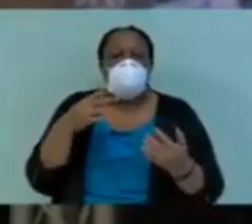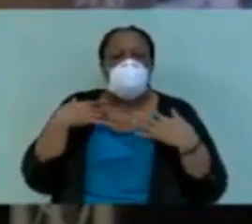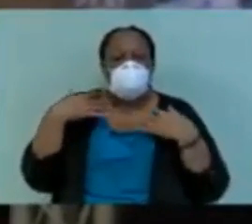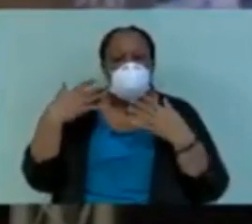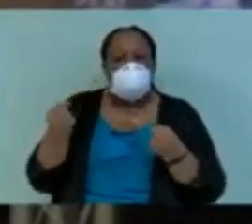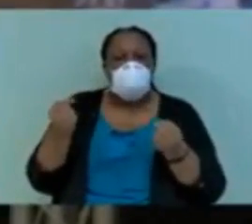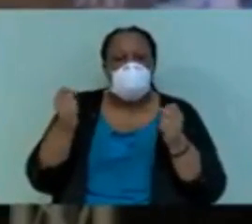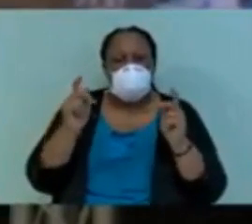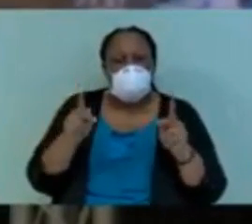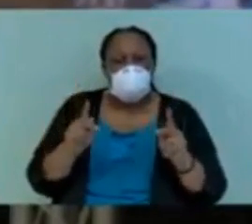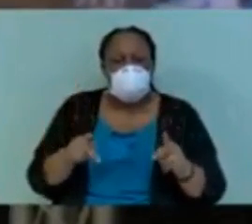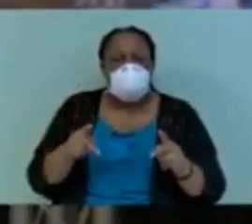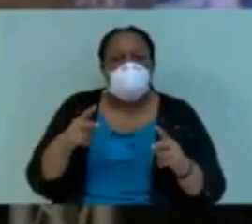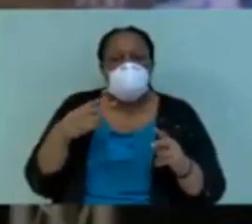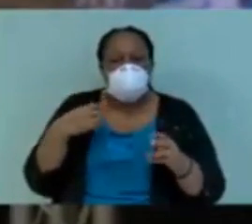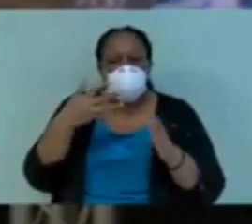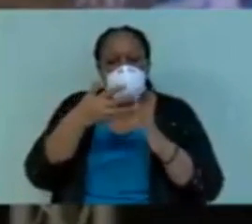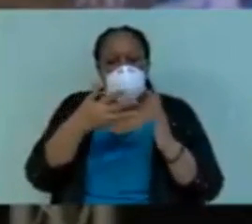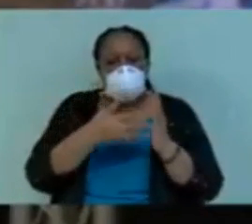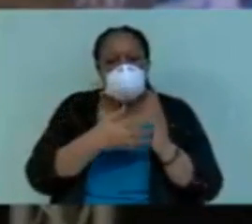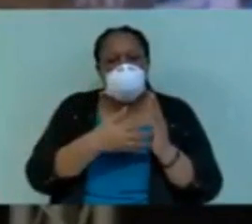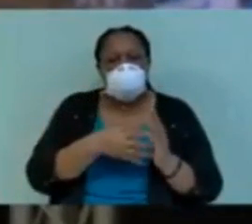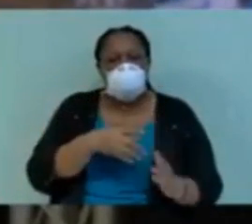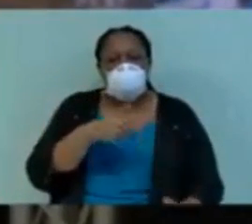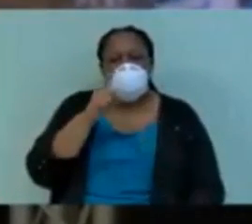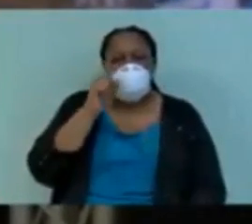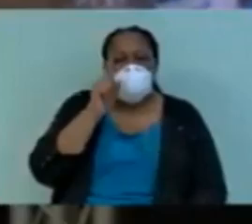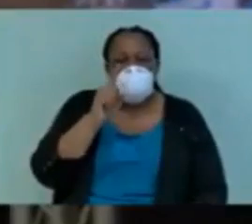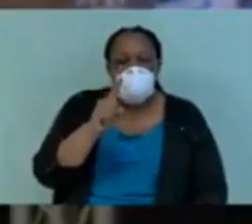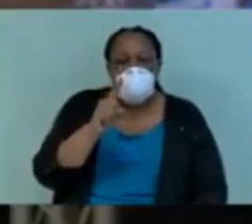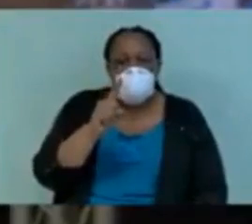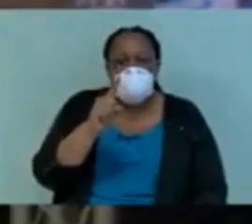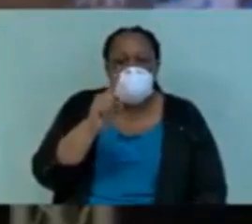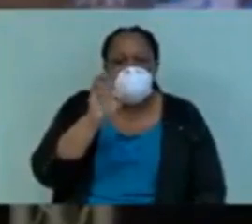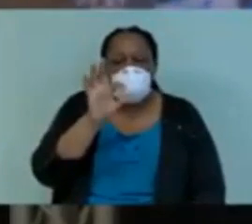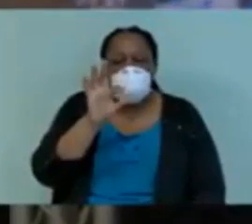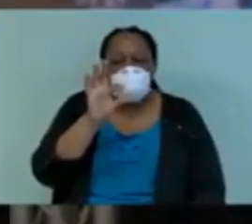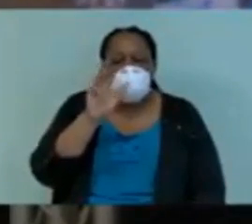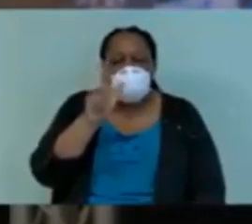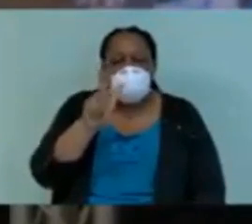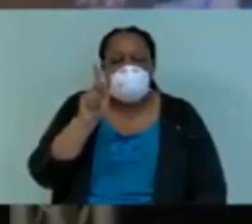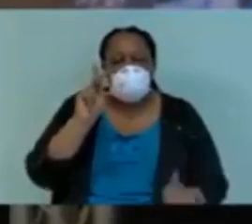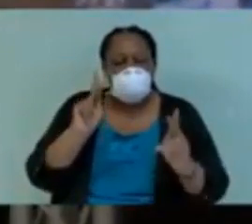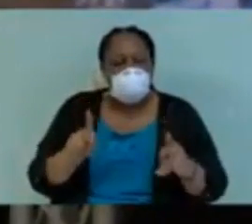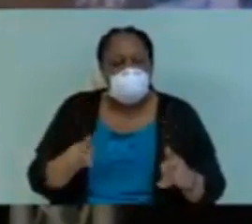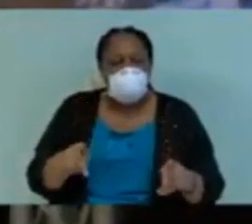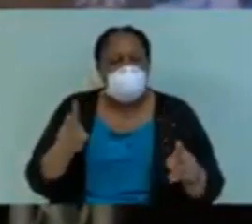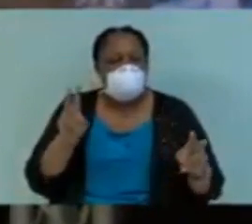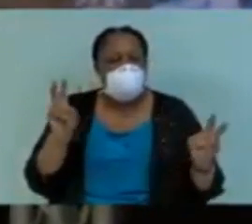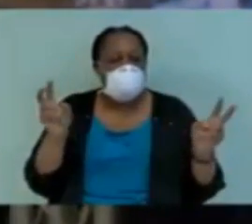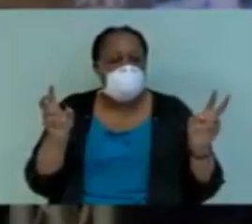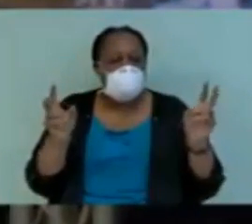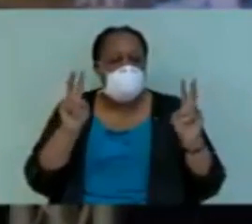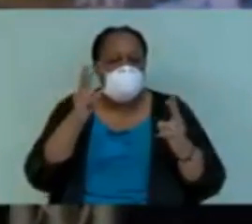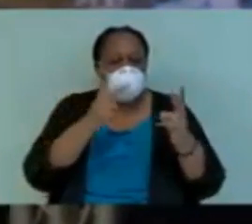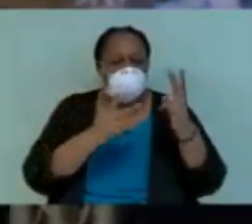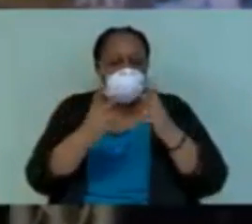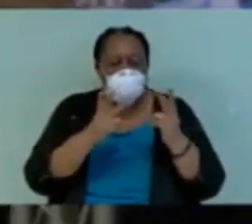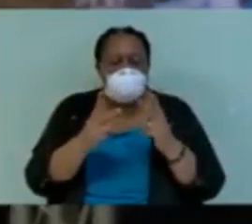results, 5% receiving positive results, and the remaining are